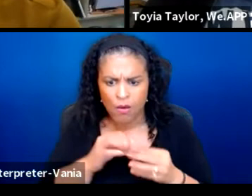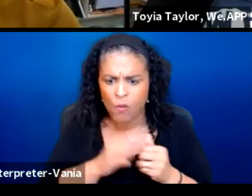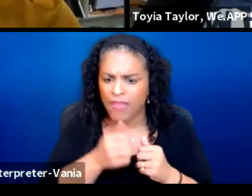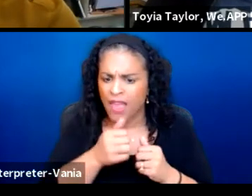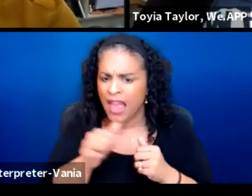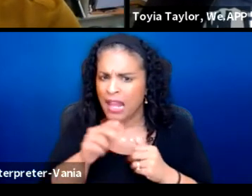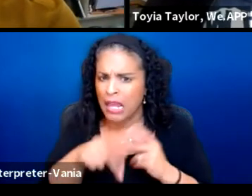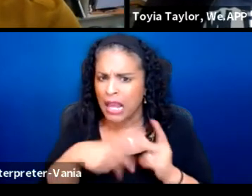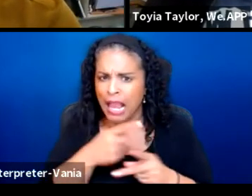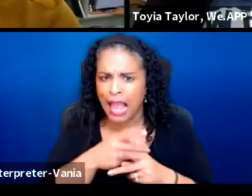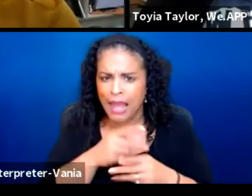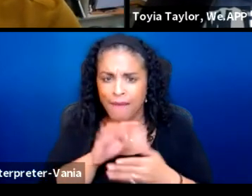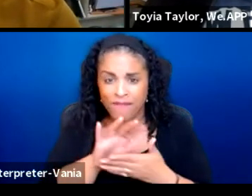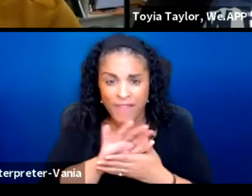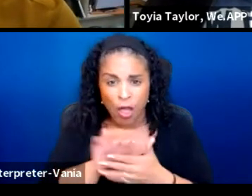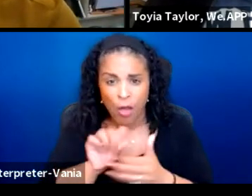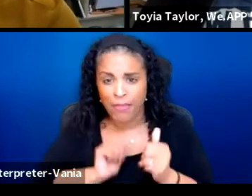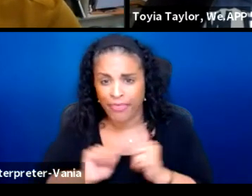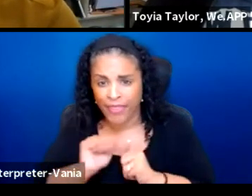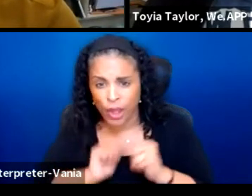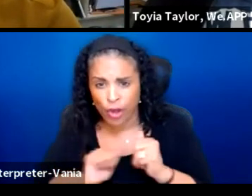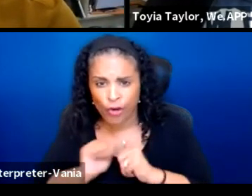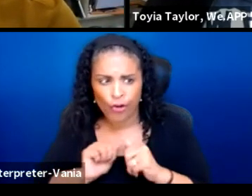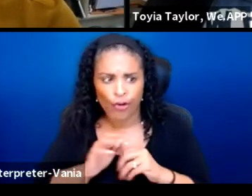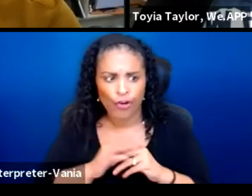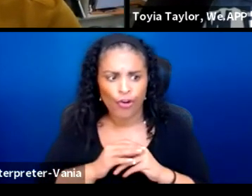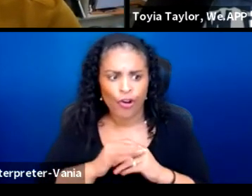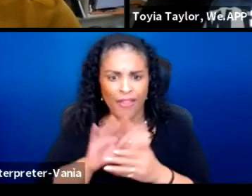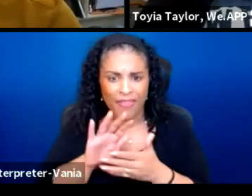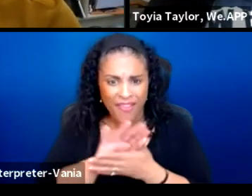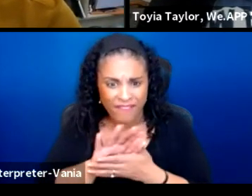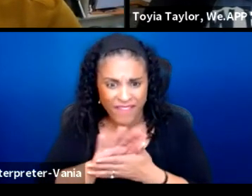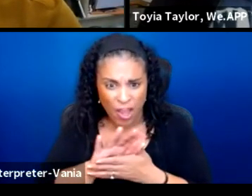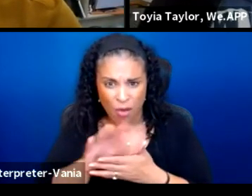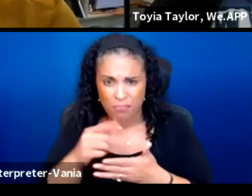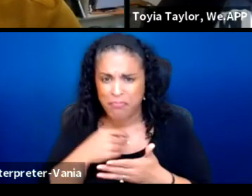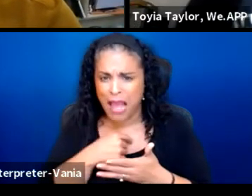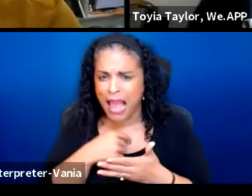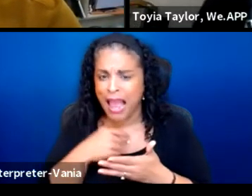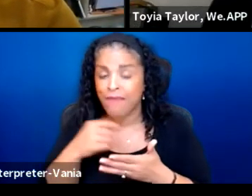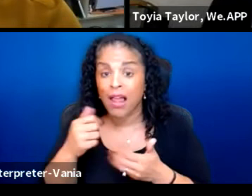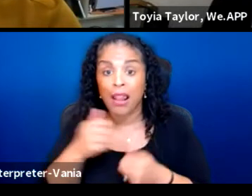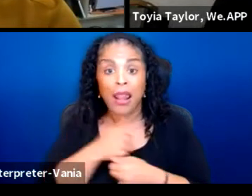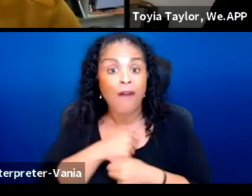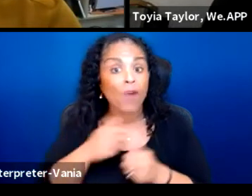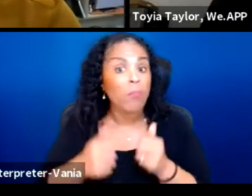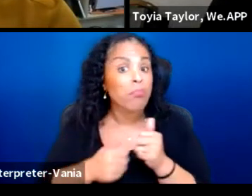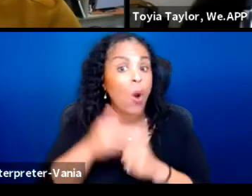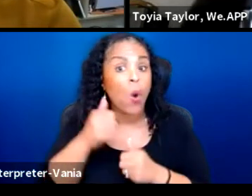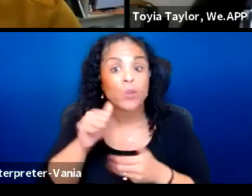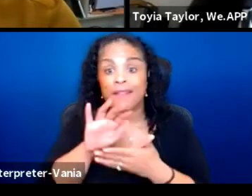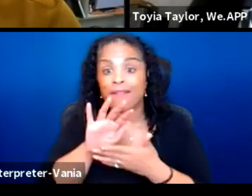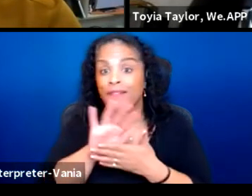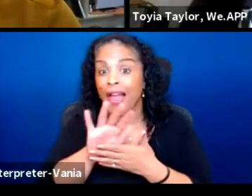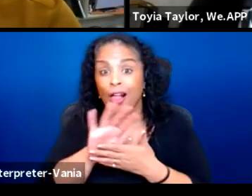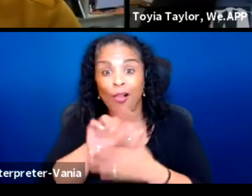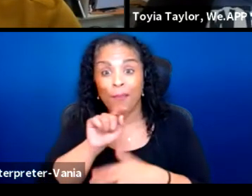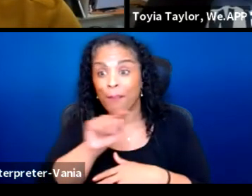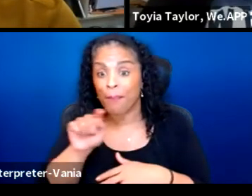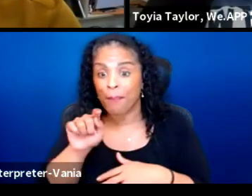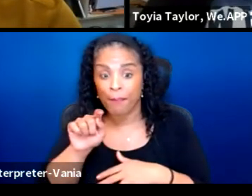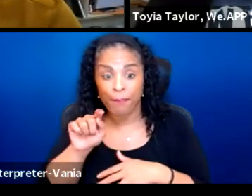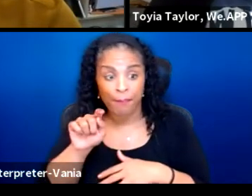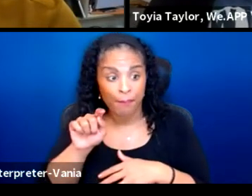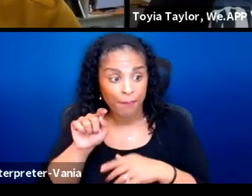film, the films that I have loved most are films where the Black